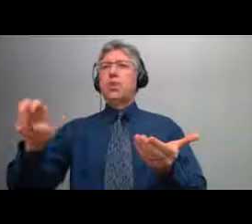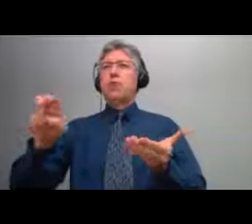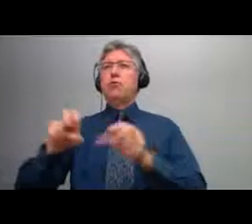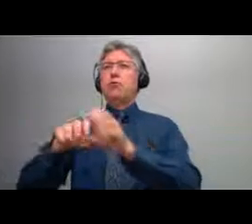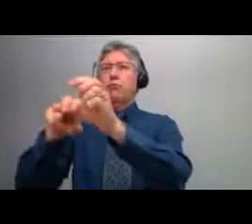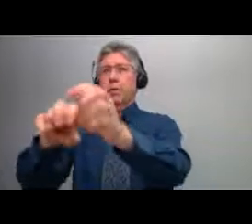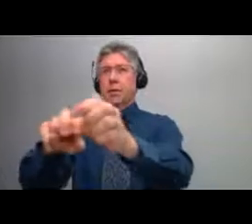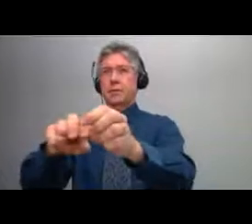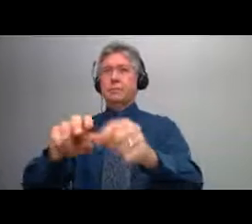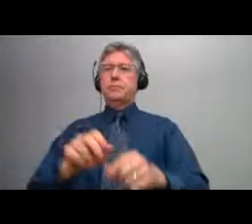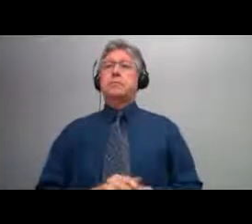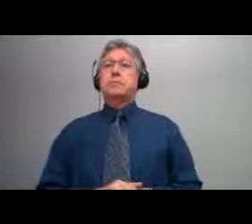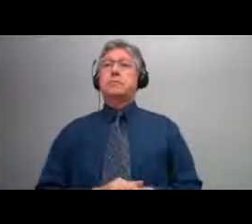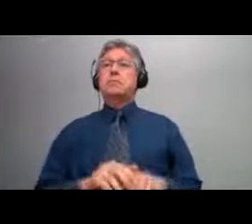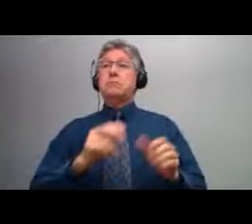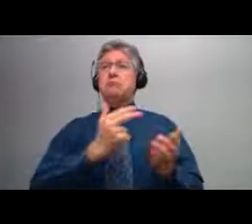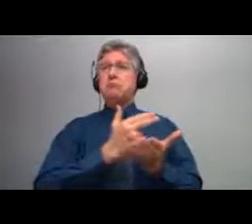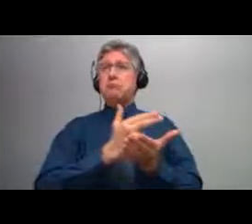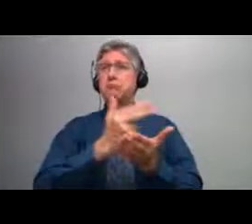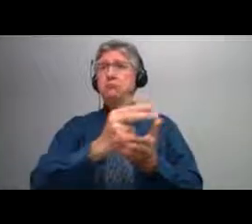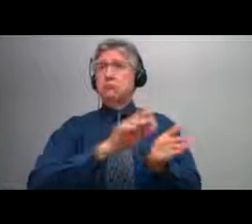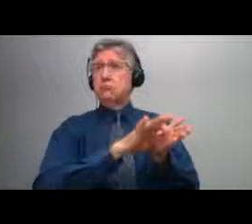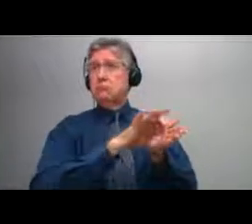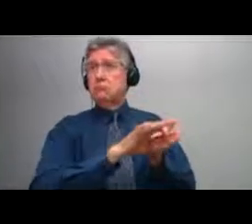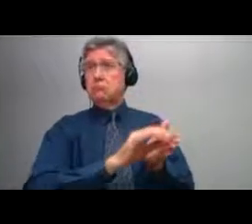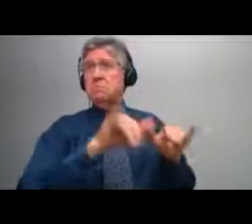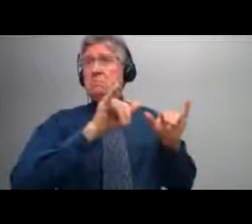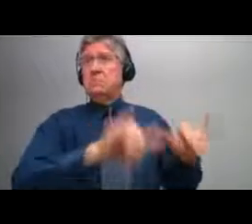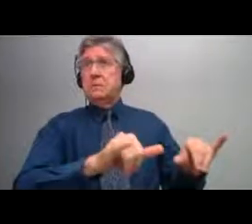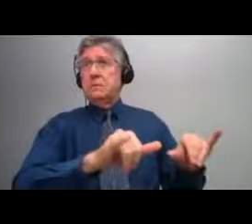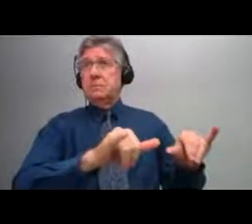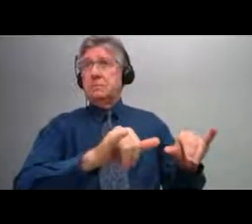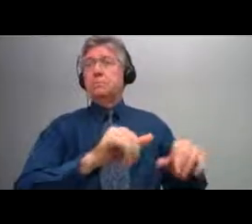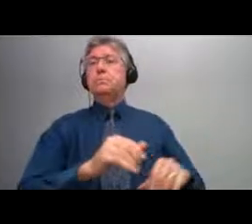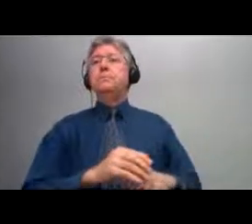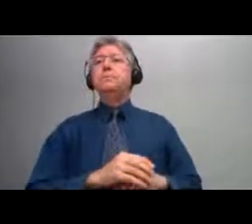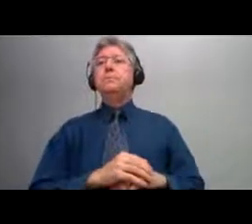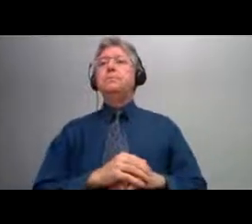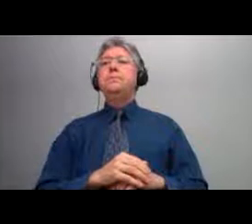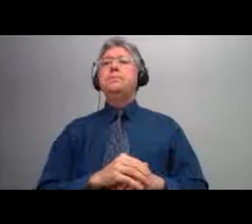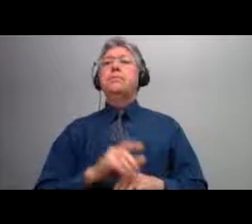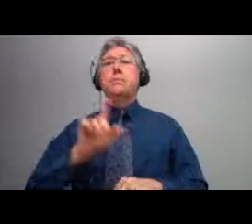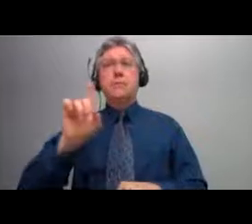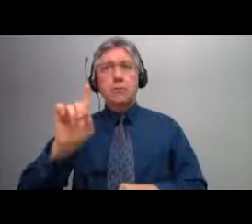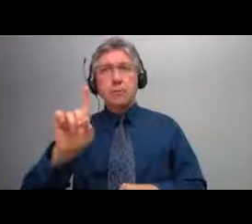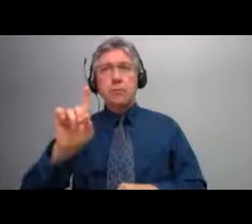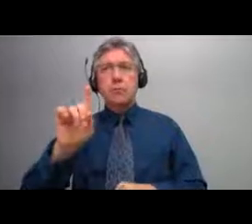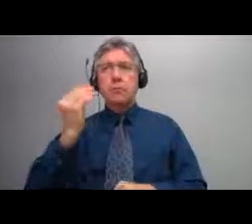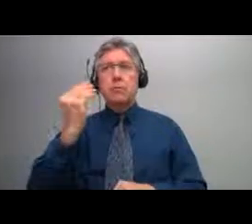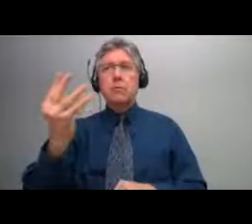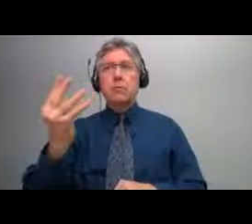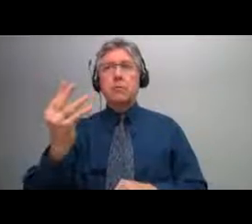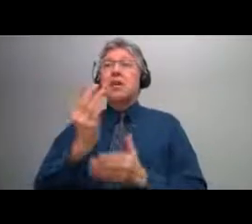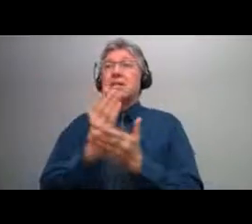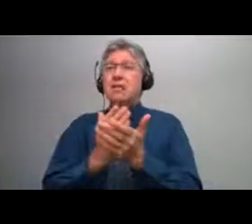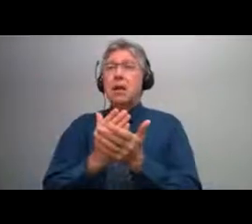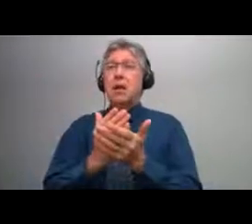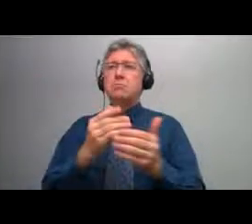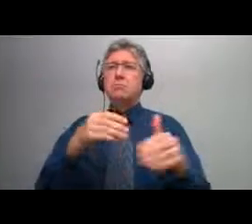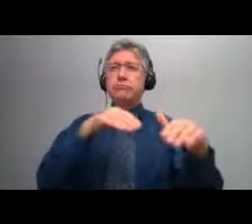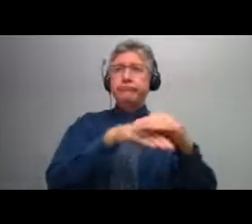change to the total number of parking spaces that will be available in the garage. However, there are minor